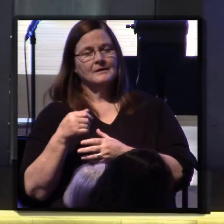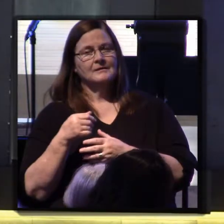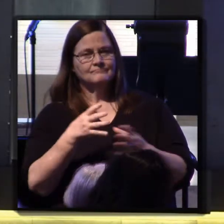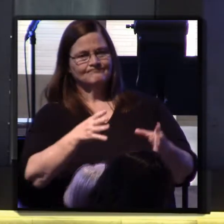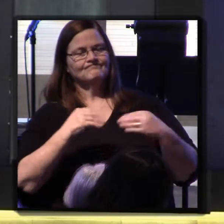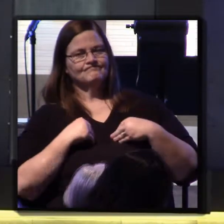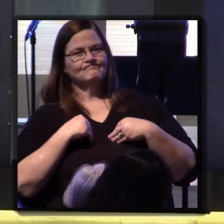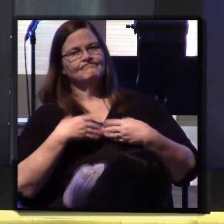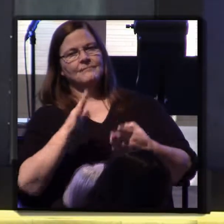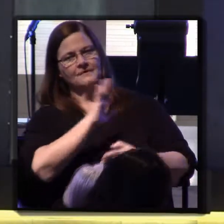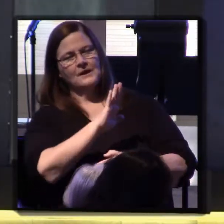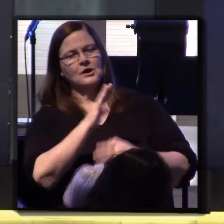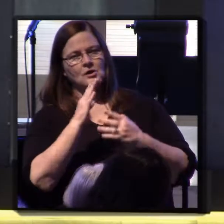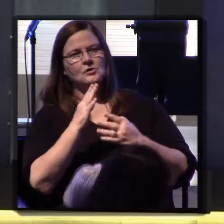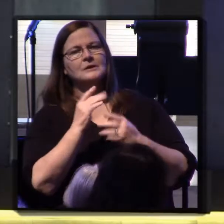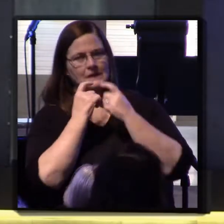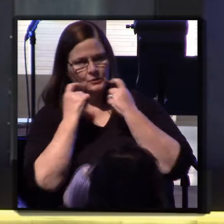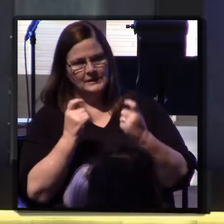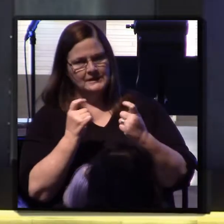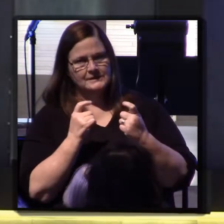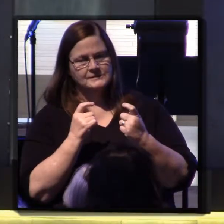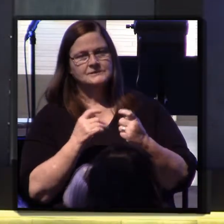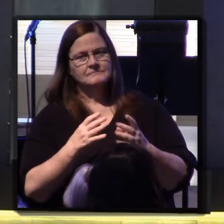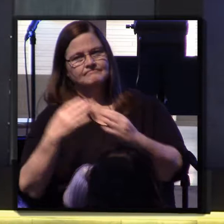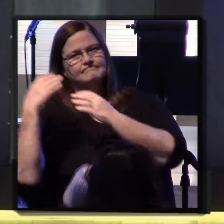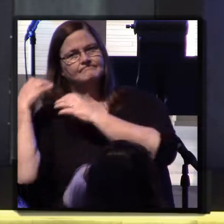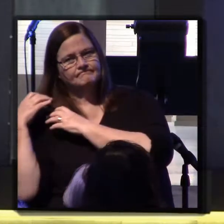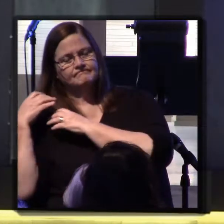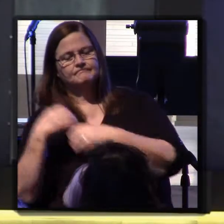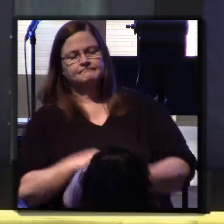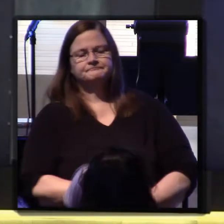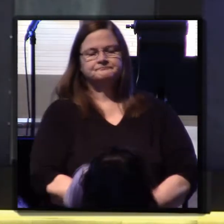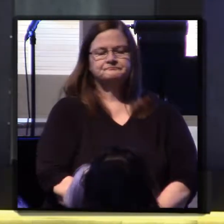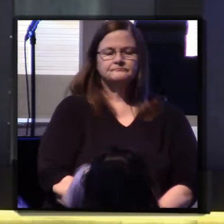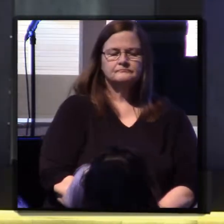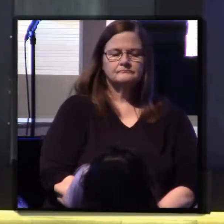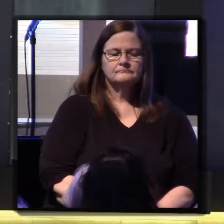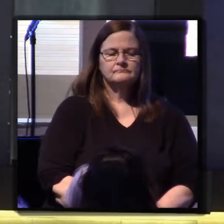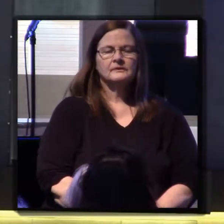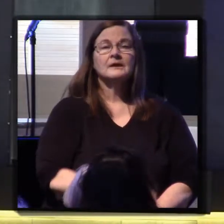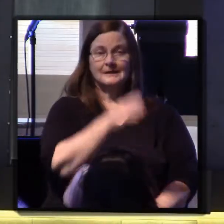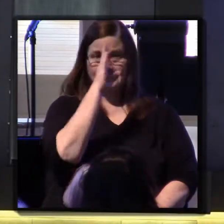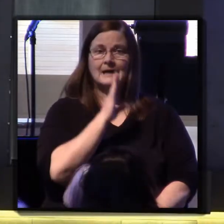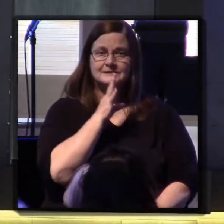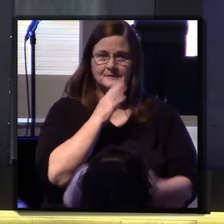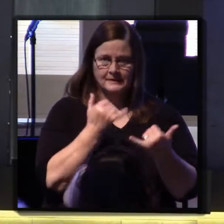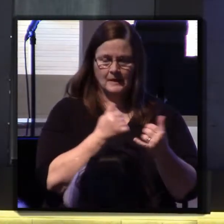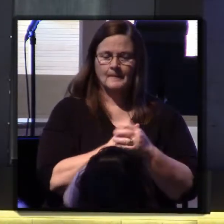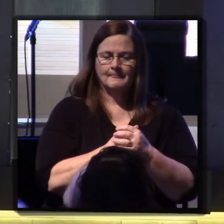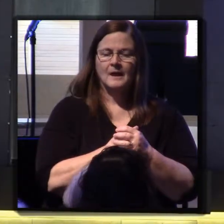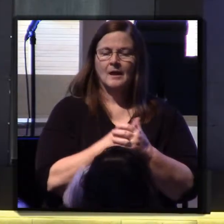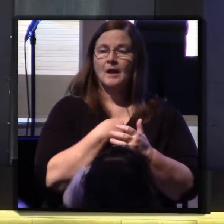a result of him bearing their iniquities. Then it goes